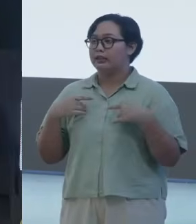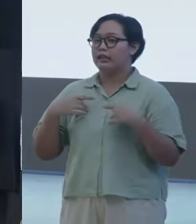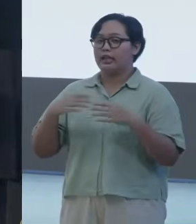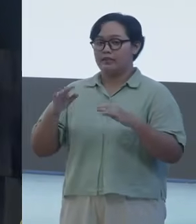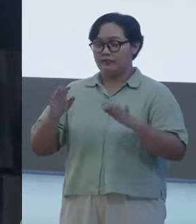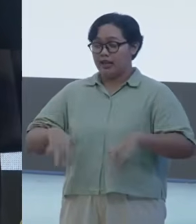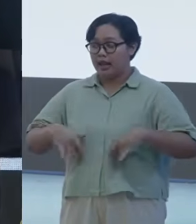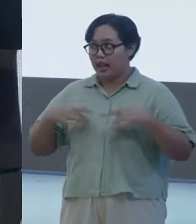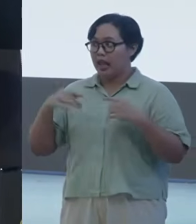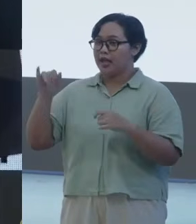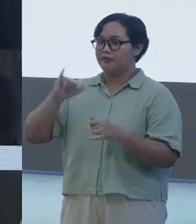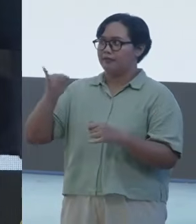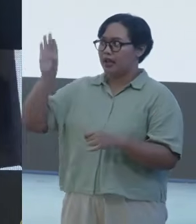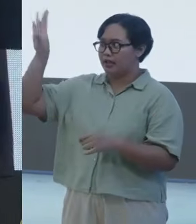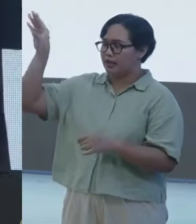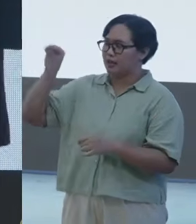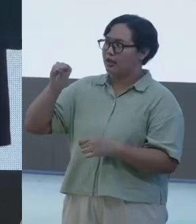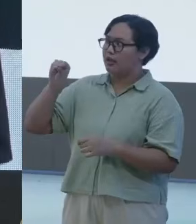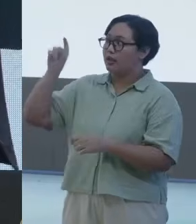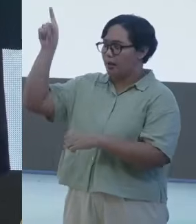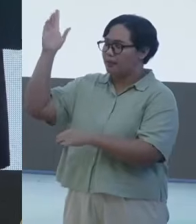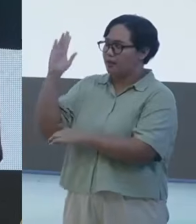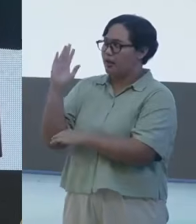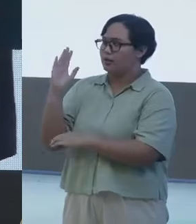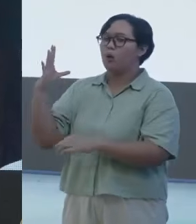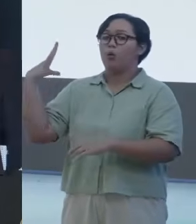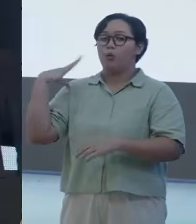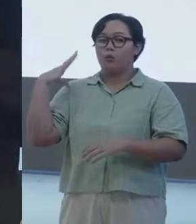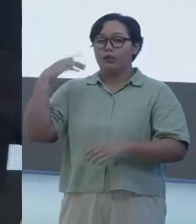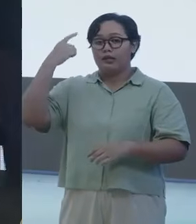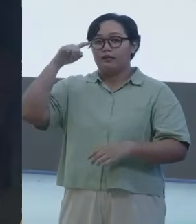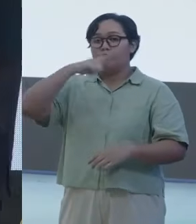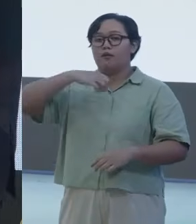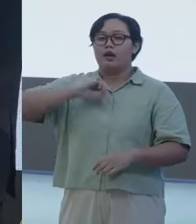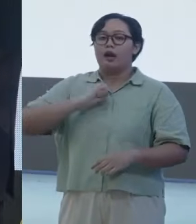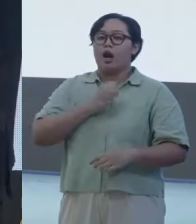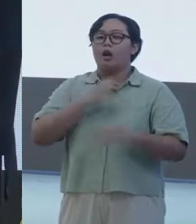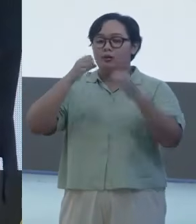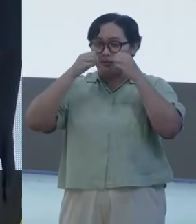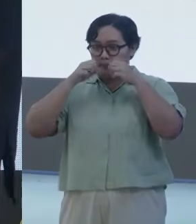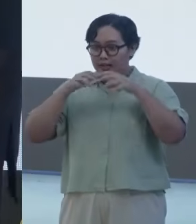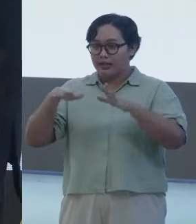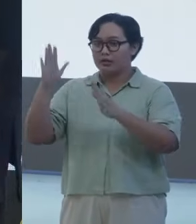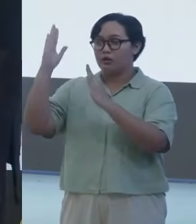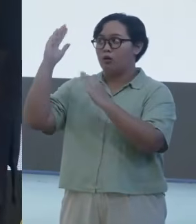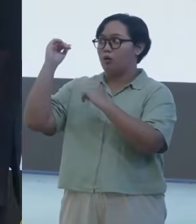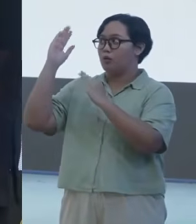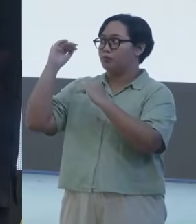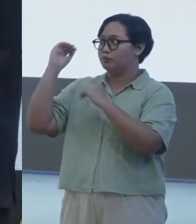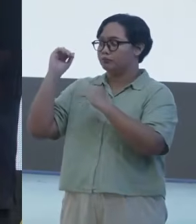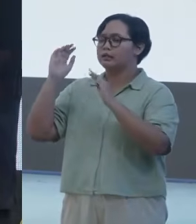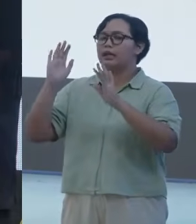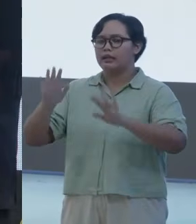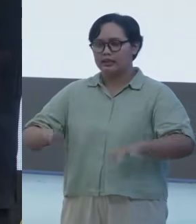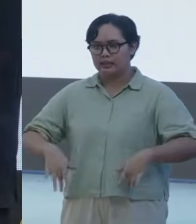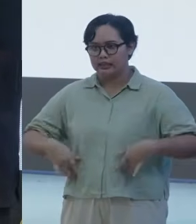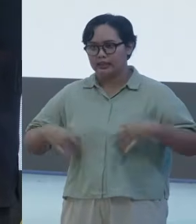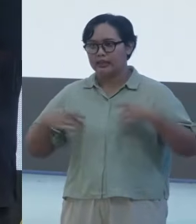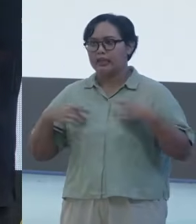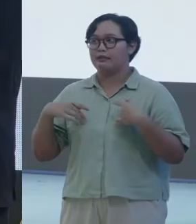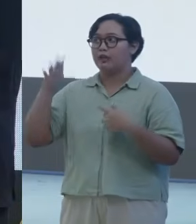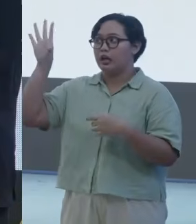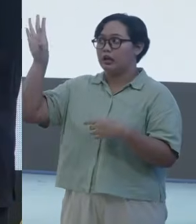age, waiting for our blessed hope. Yun po ang ating motivation, to live a godly life.